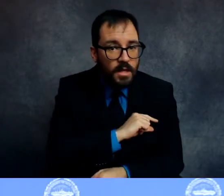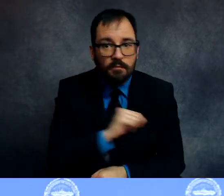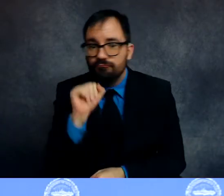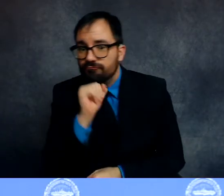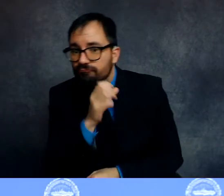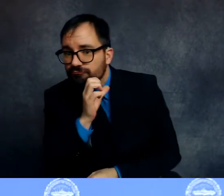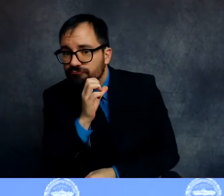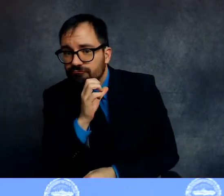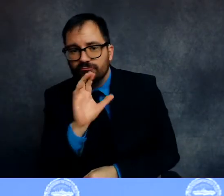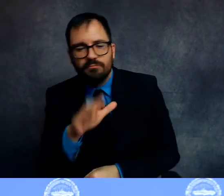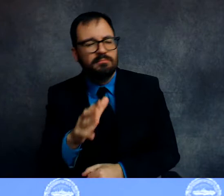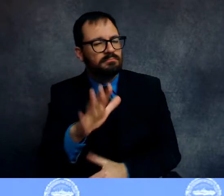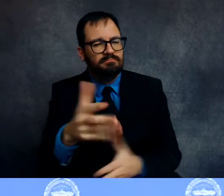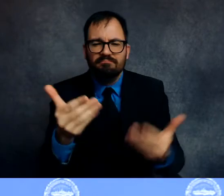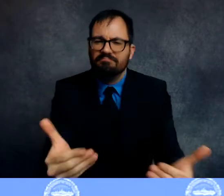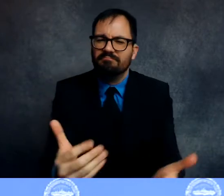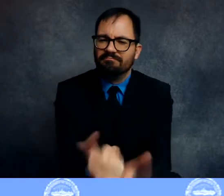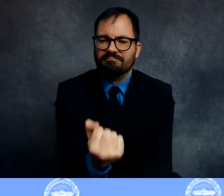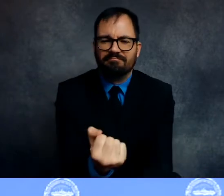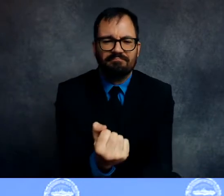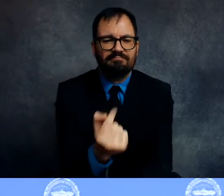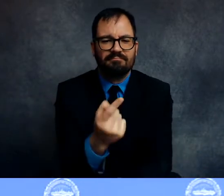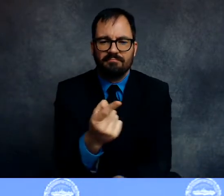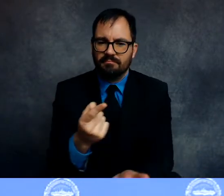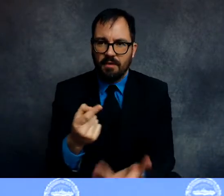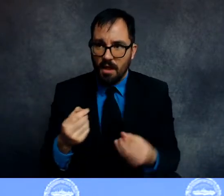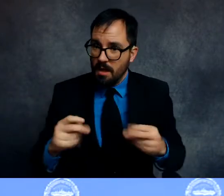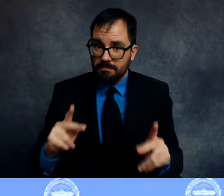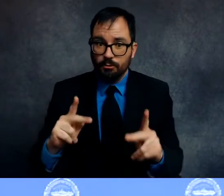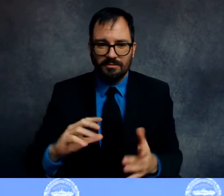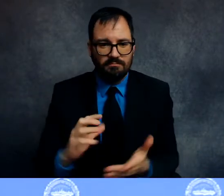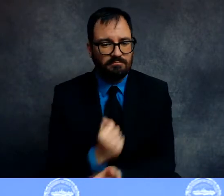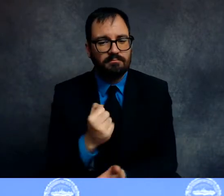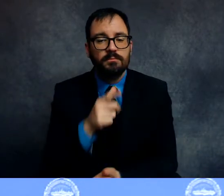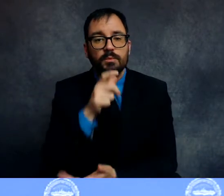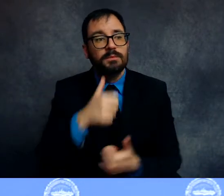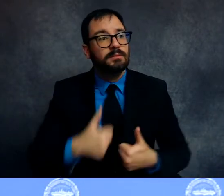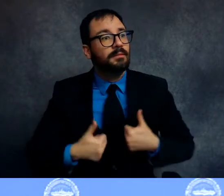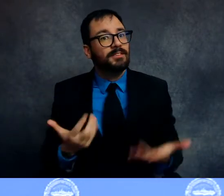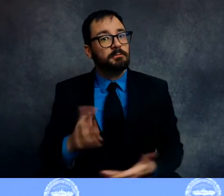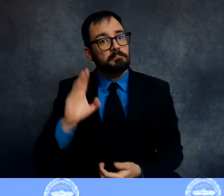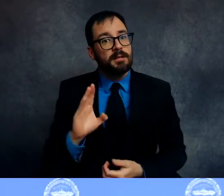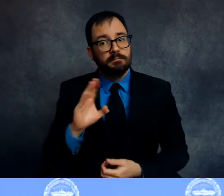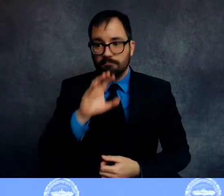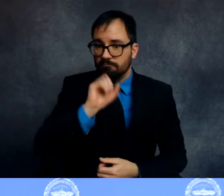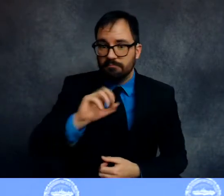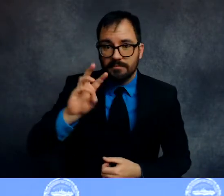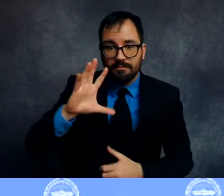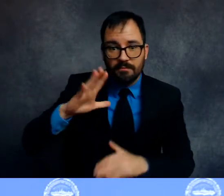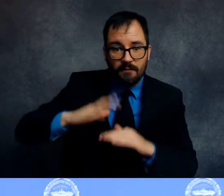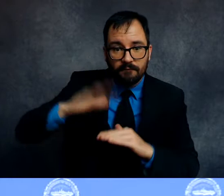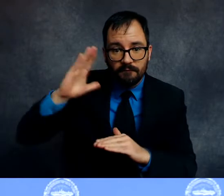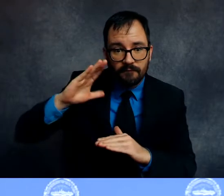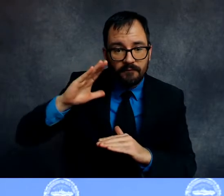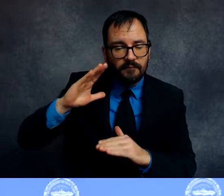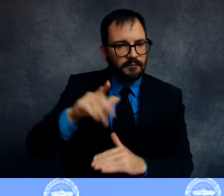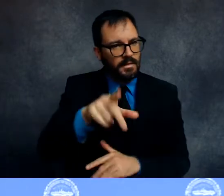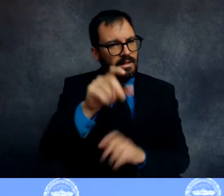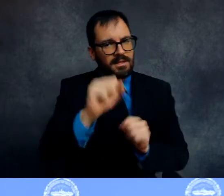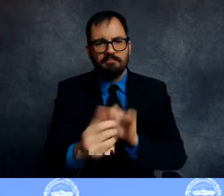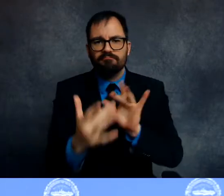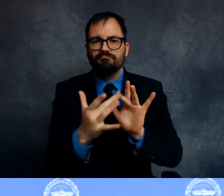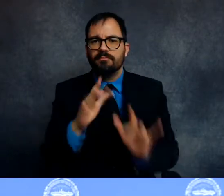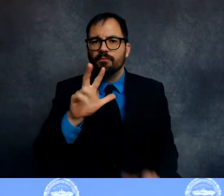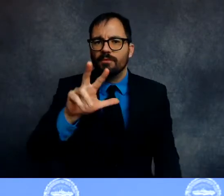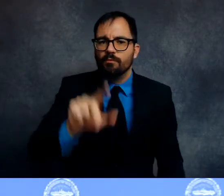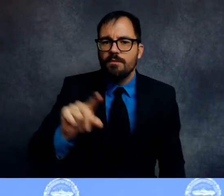into people so that we can get more and more people vaccinated. To seniors and anyone who is eligible, I